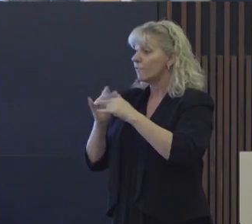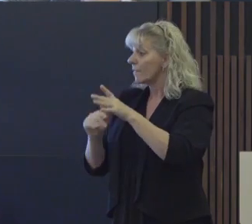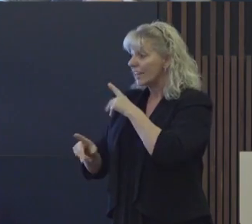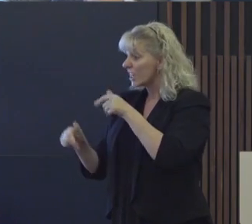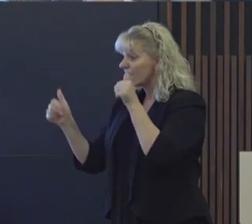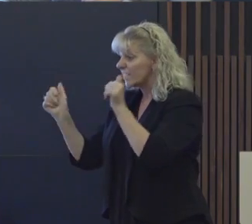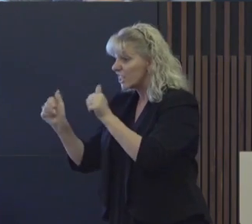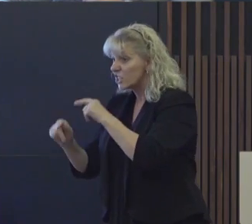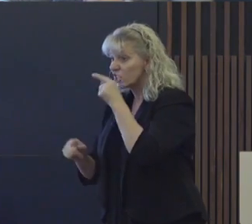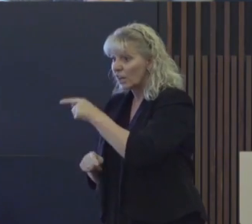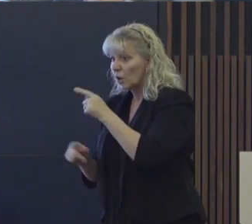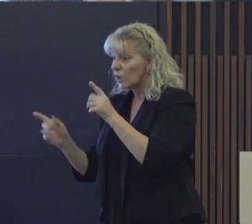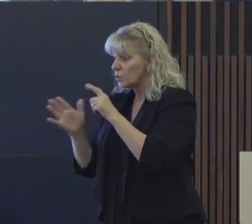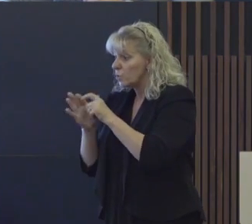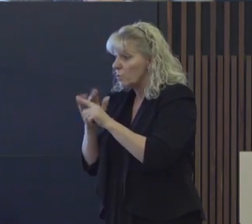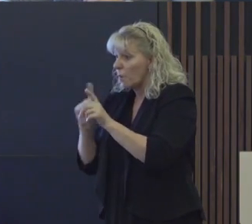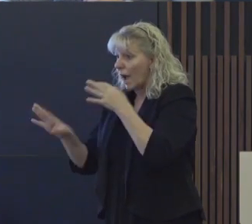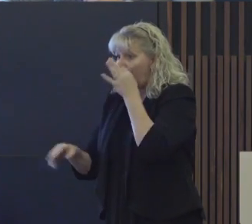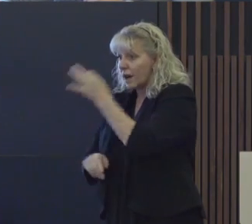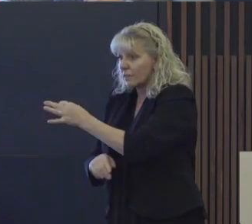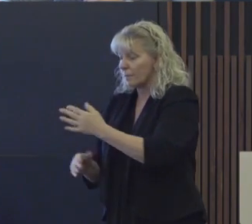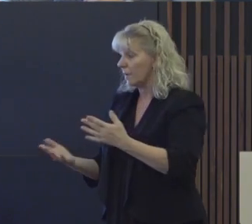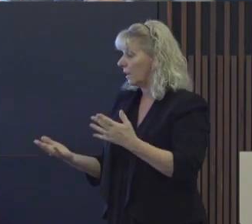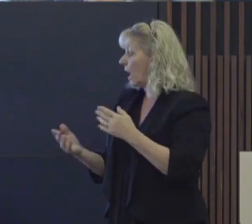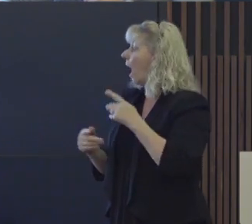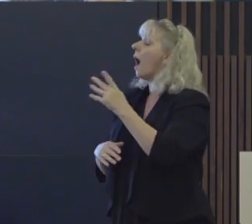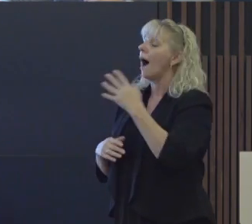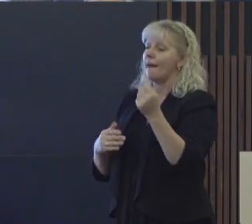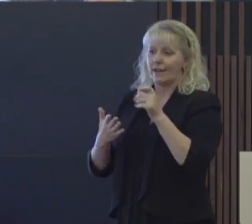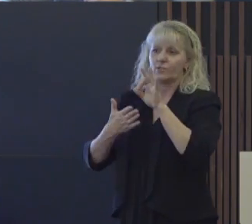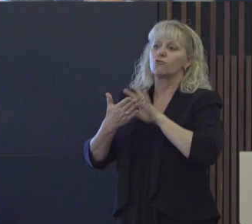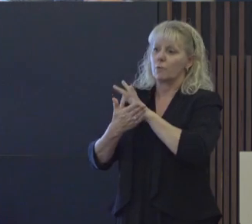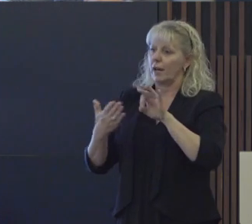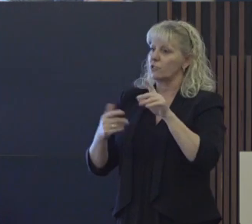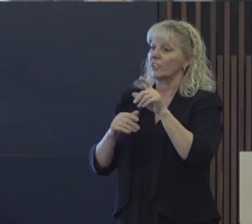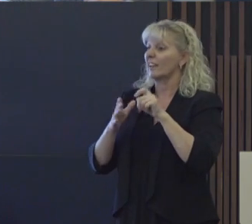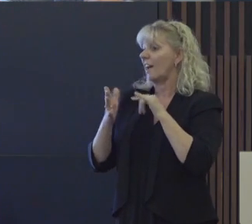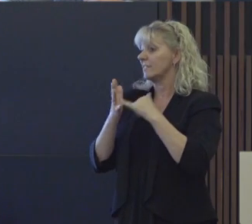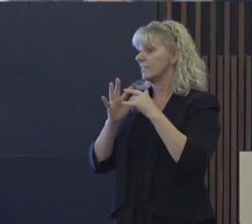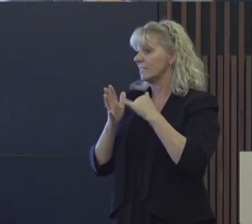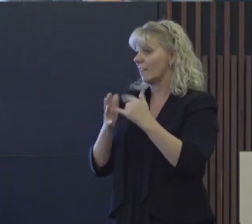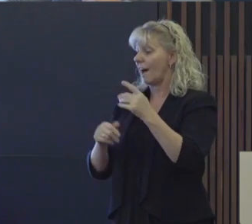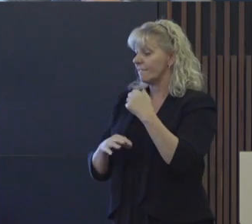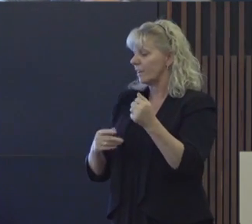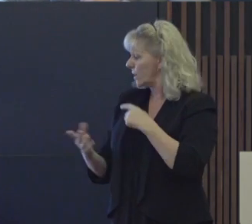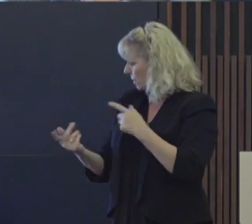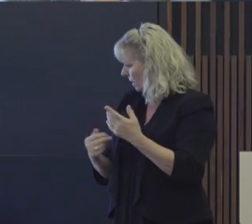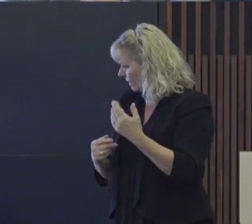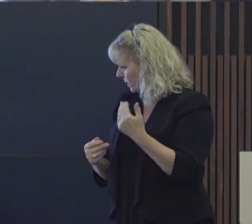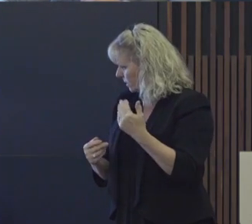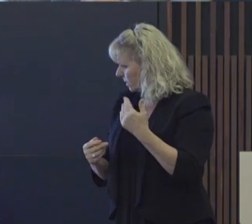to. So that's why, I've had discrimination cases. There was one recently with it